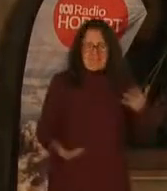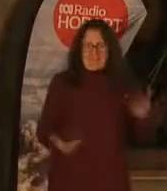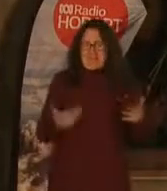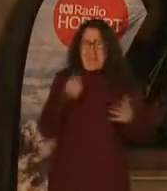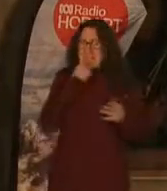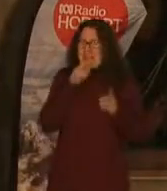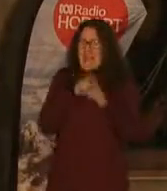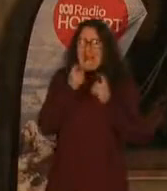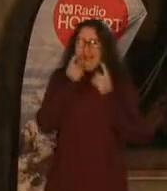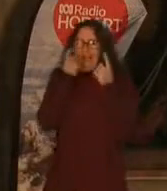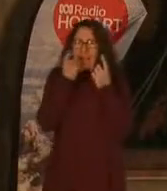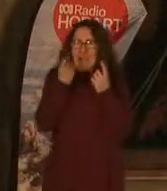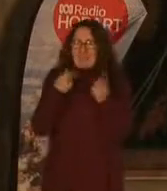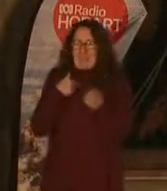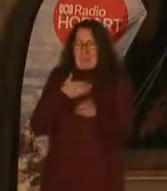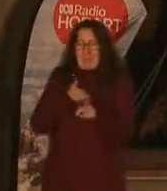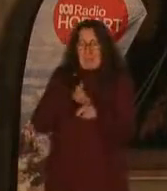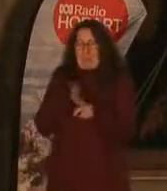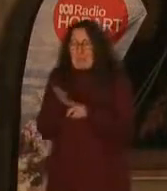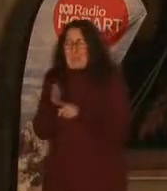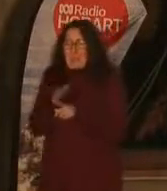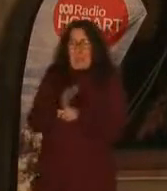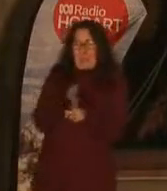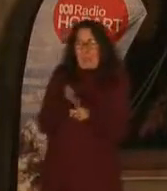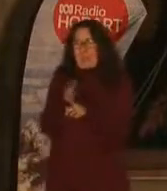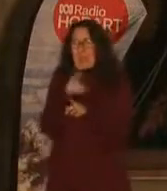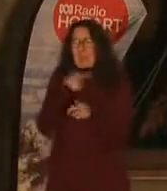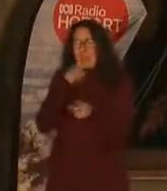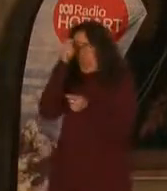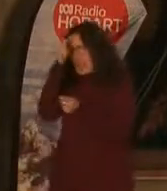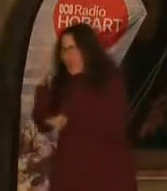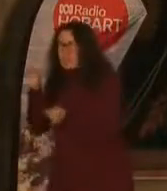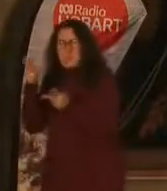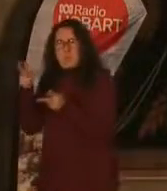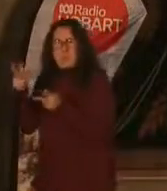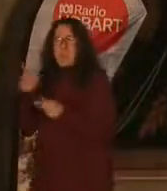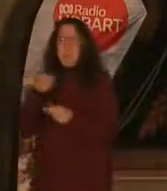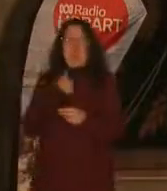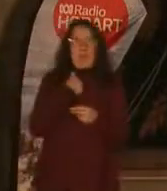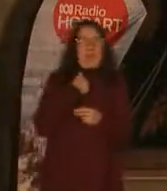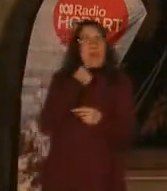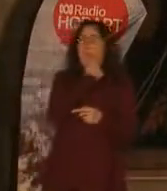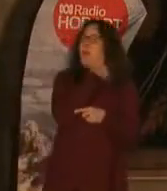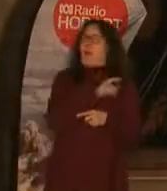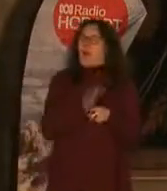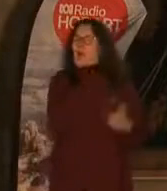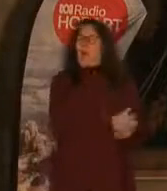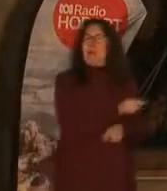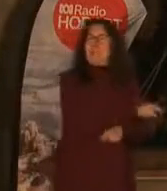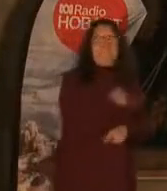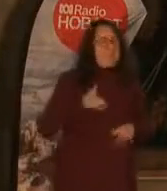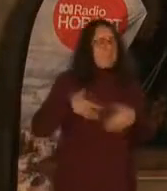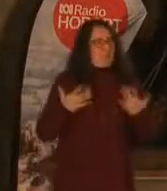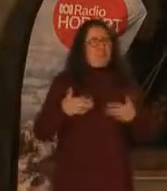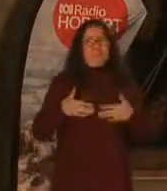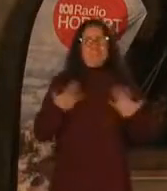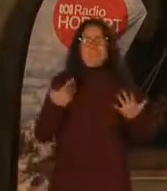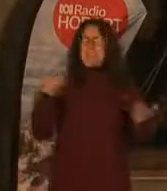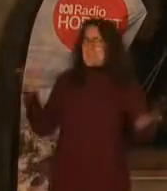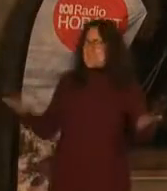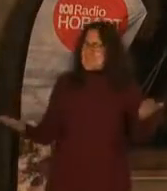line. And in terms of the knowledge that is...